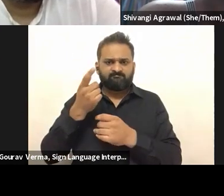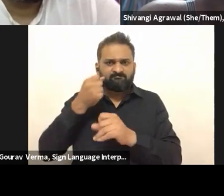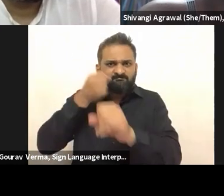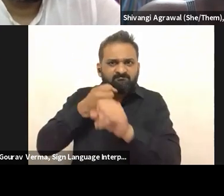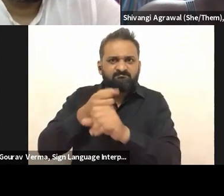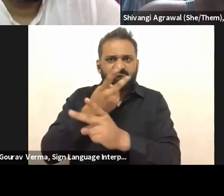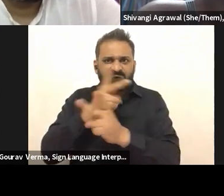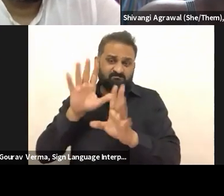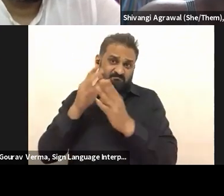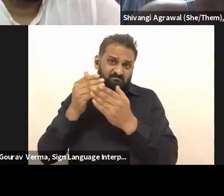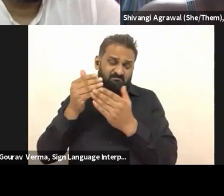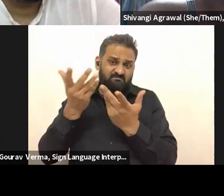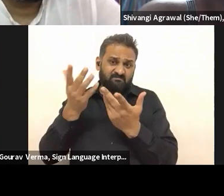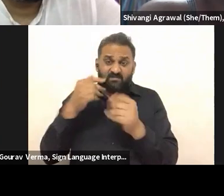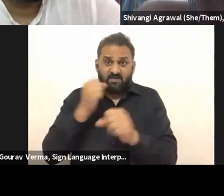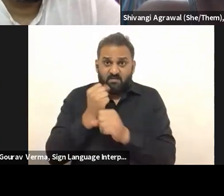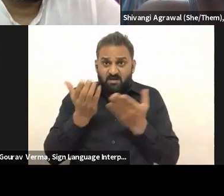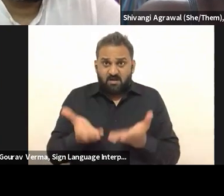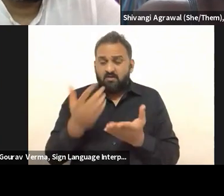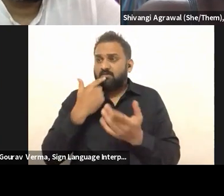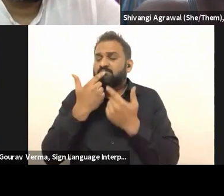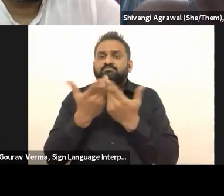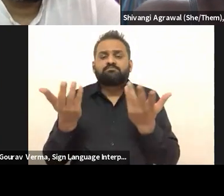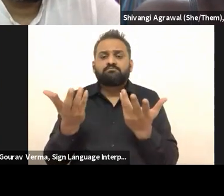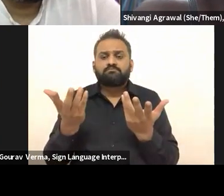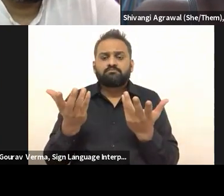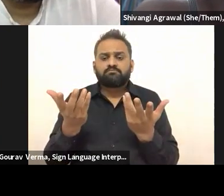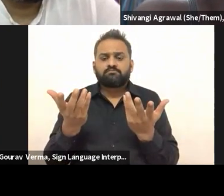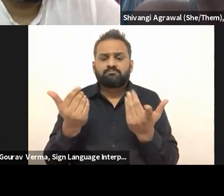that this current government is